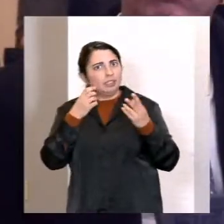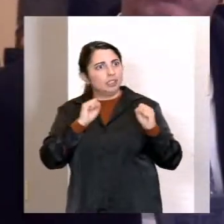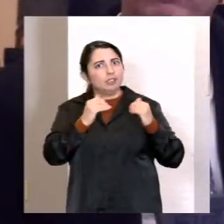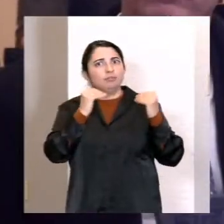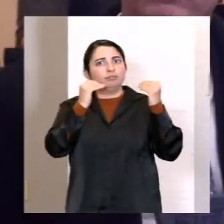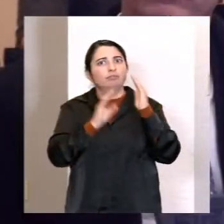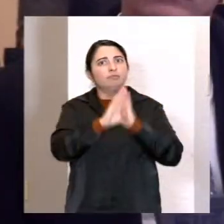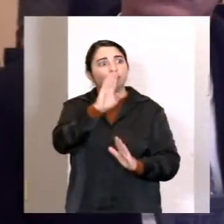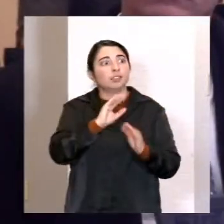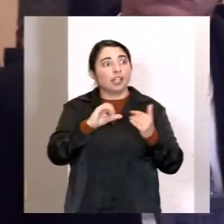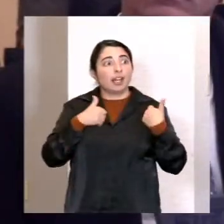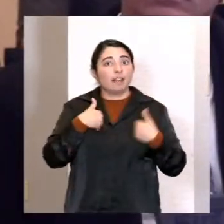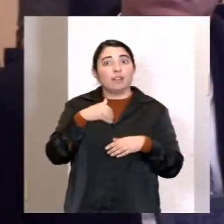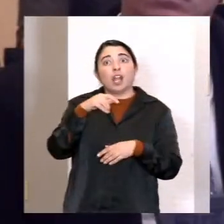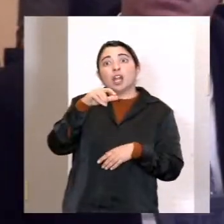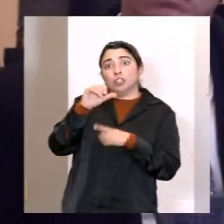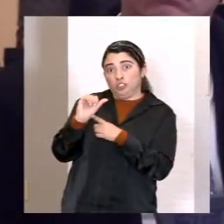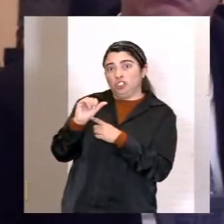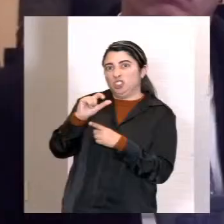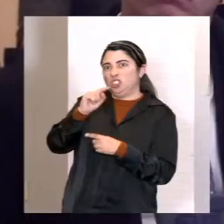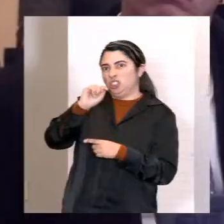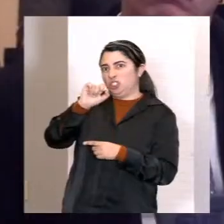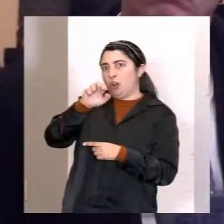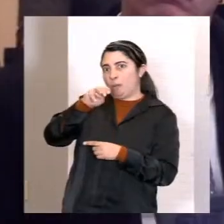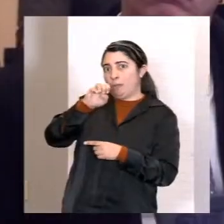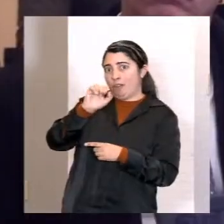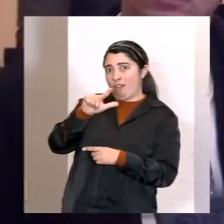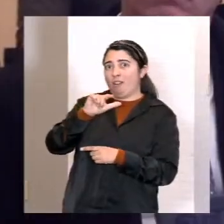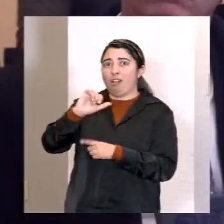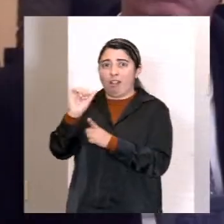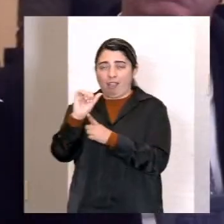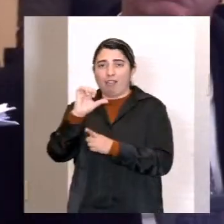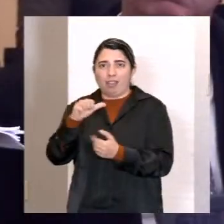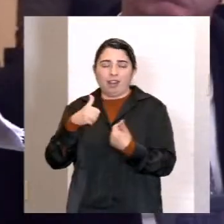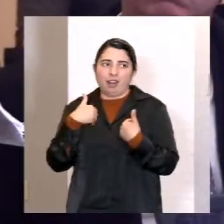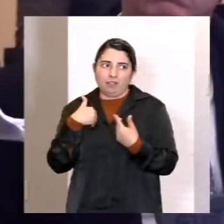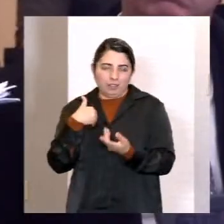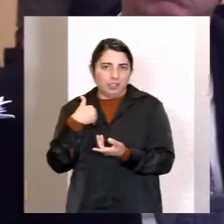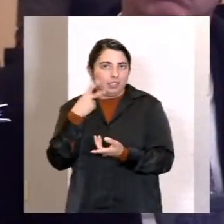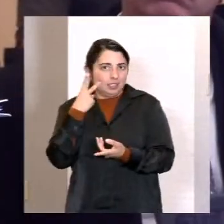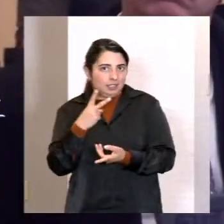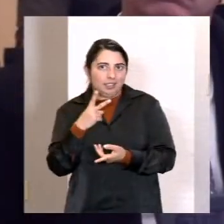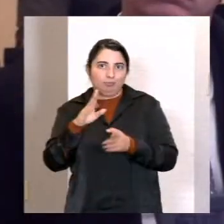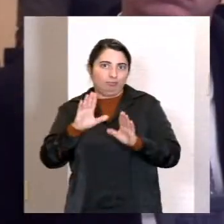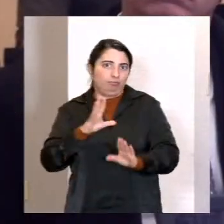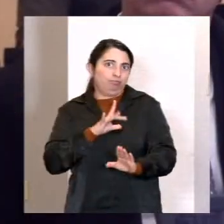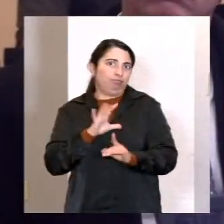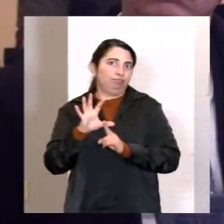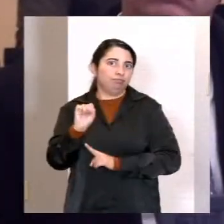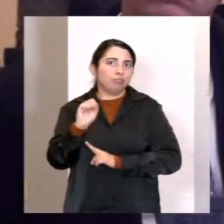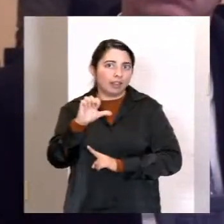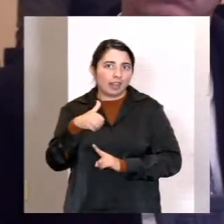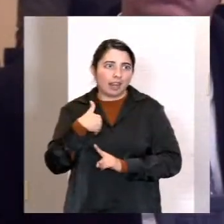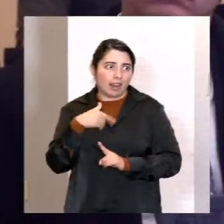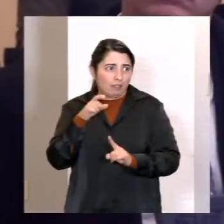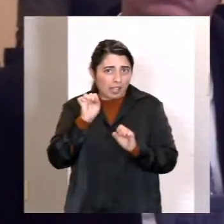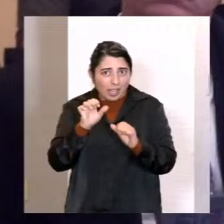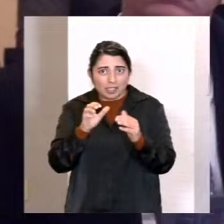Terminal B at the airport, the AirTrain, EWR access projects. We've all seen how awesome Terminal A is, and to be able to emulate